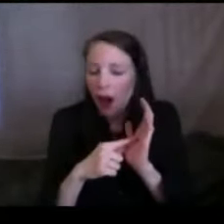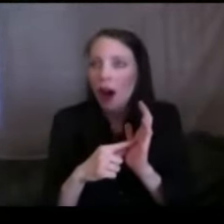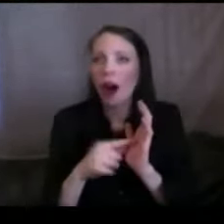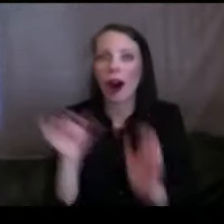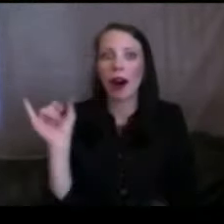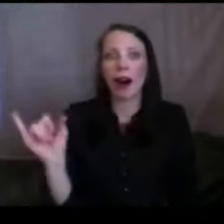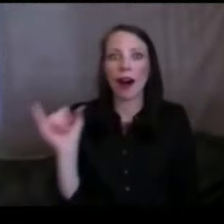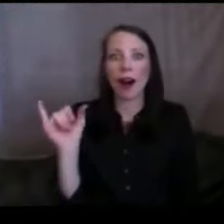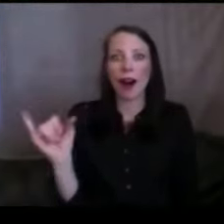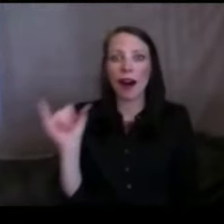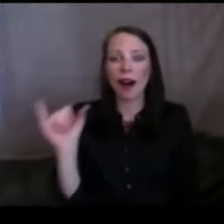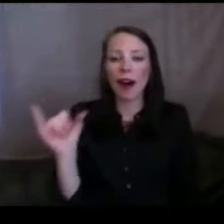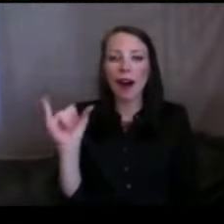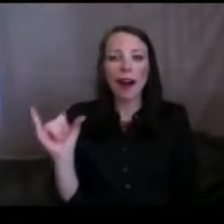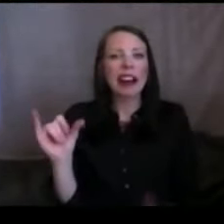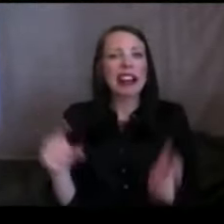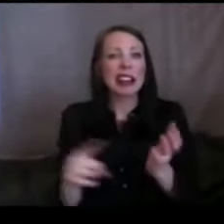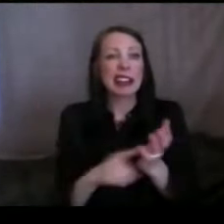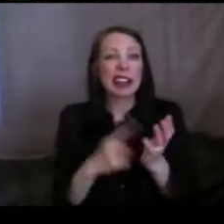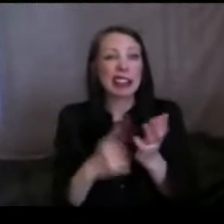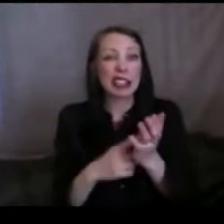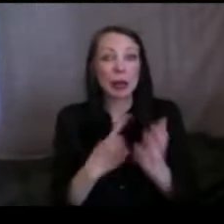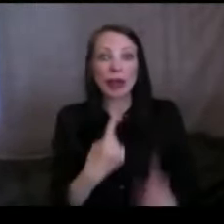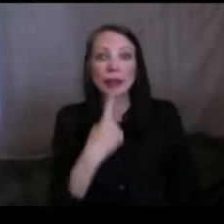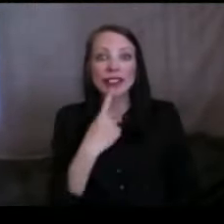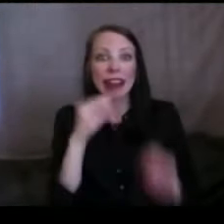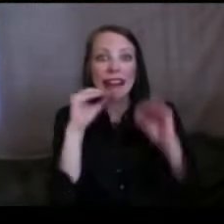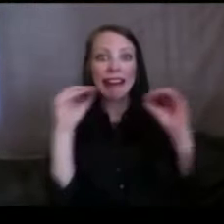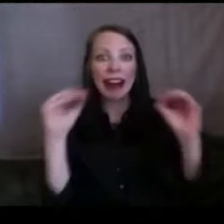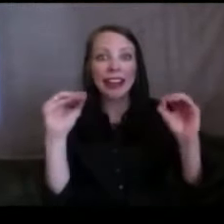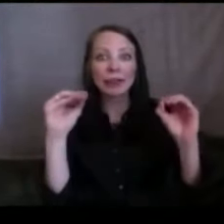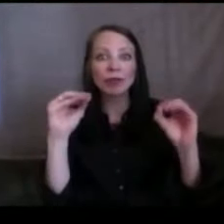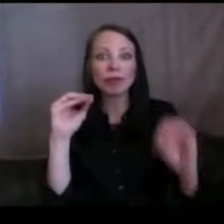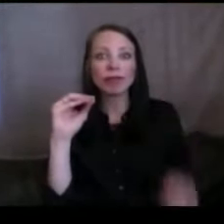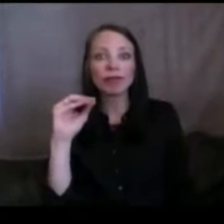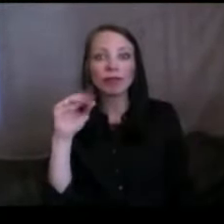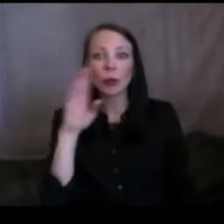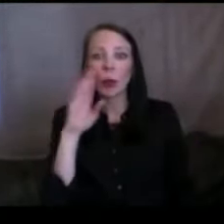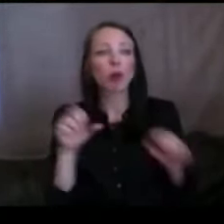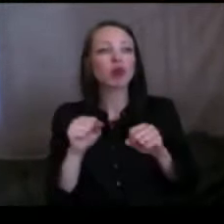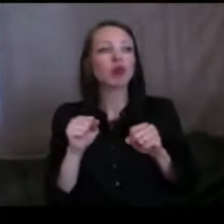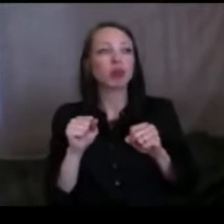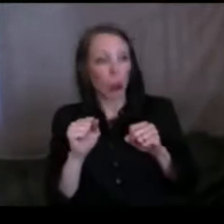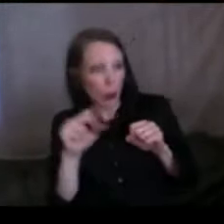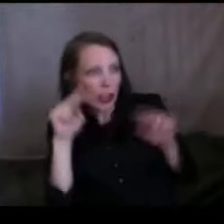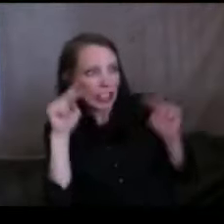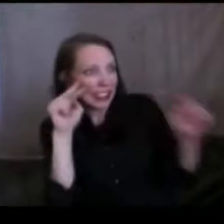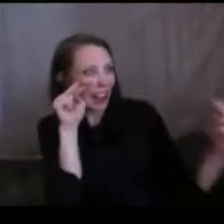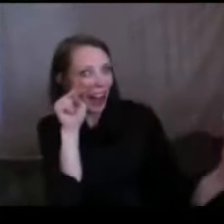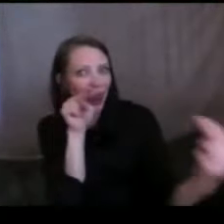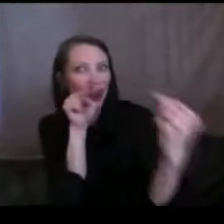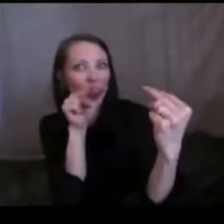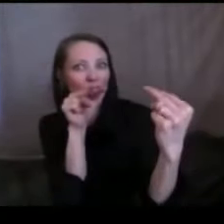You know, sometimes we don't need to say anything. We just look at each other and we know what we need to be done next. So that make my job